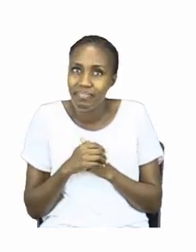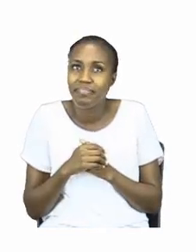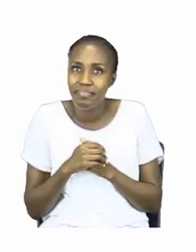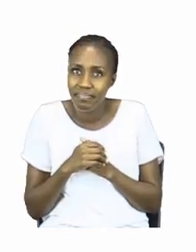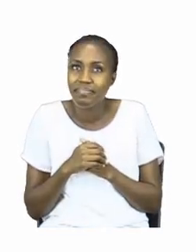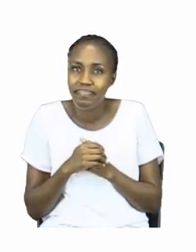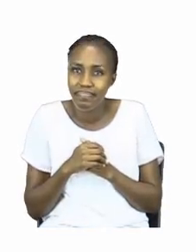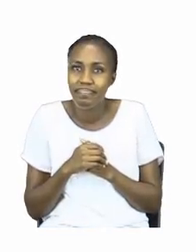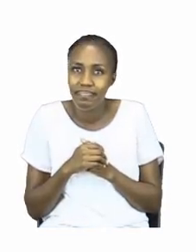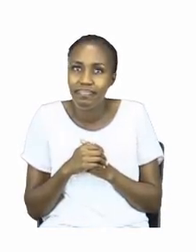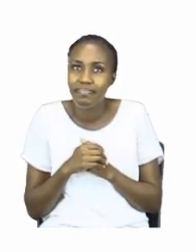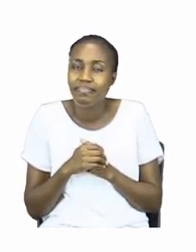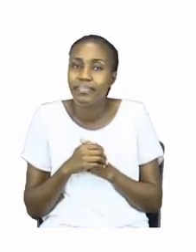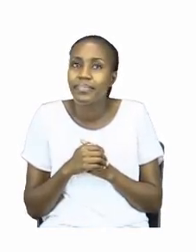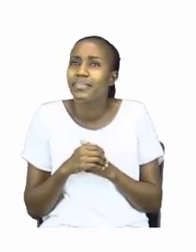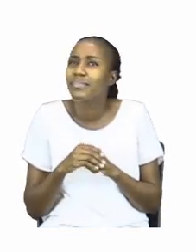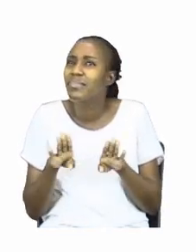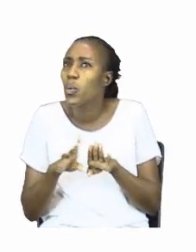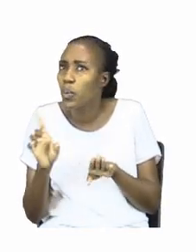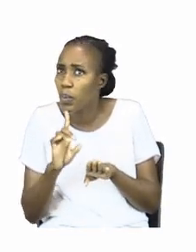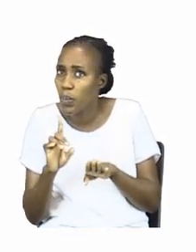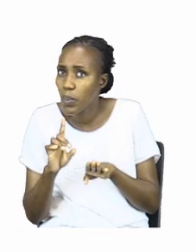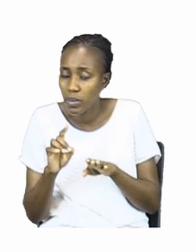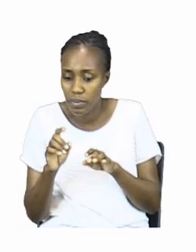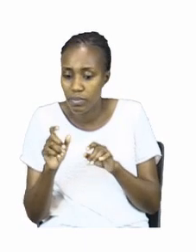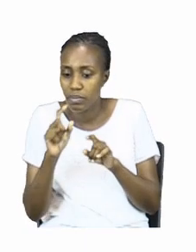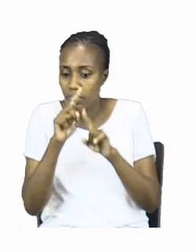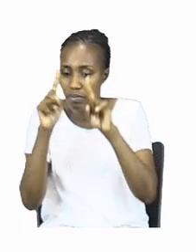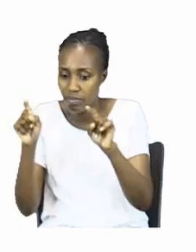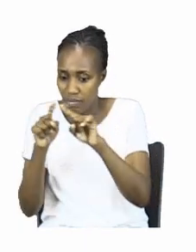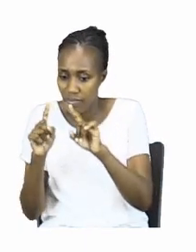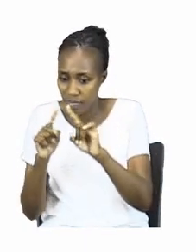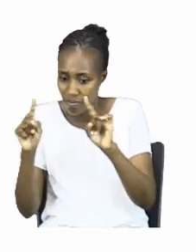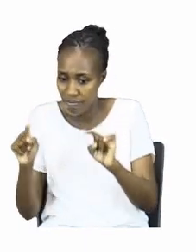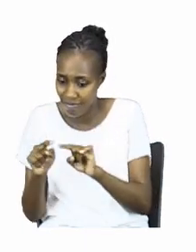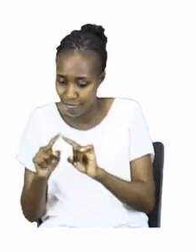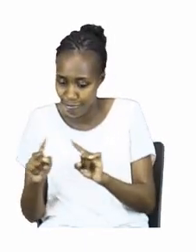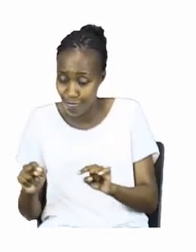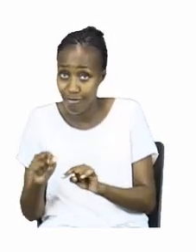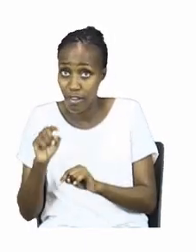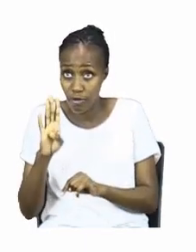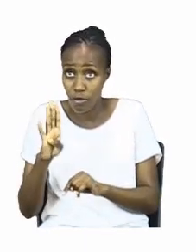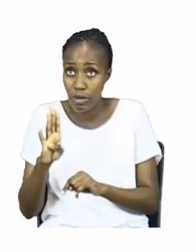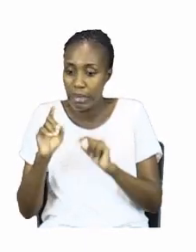you have to cut out the picture cards and arrange them